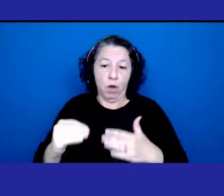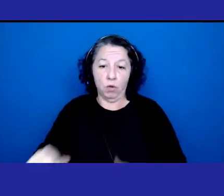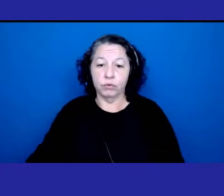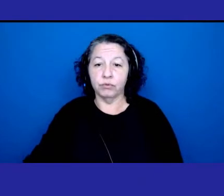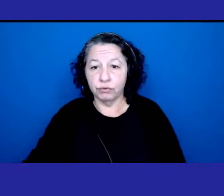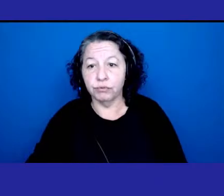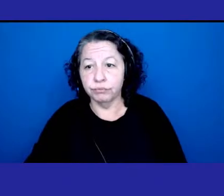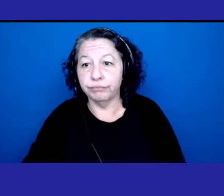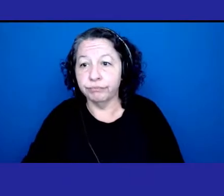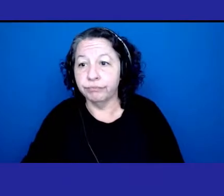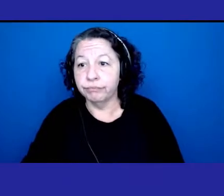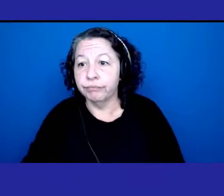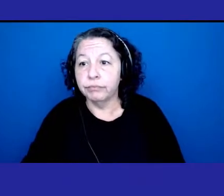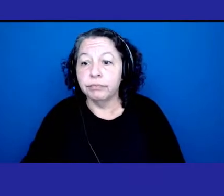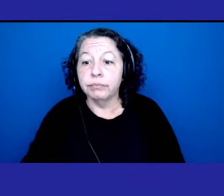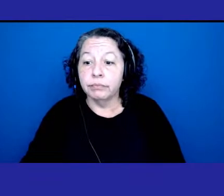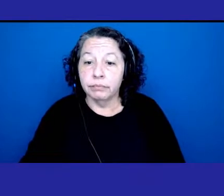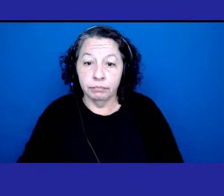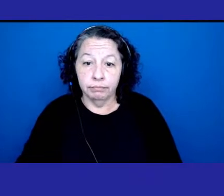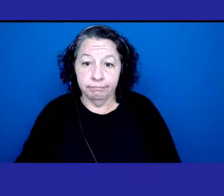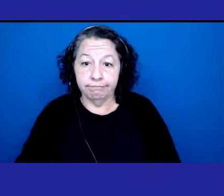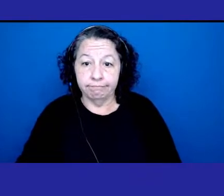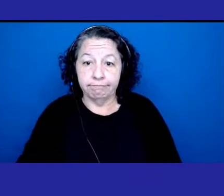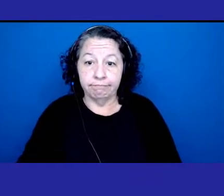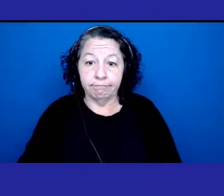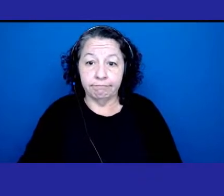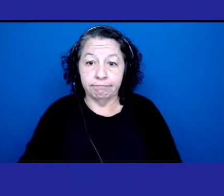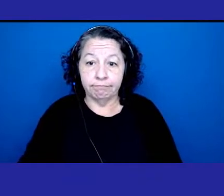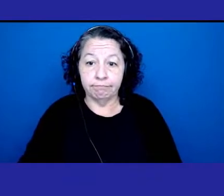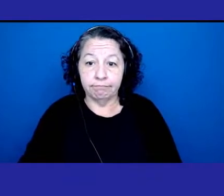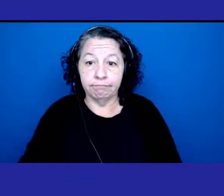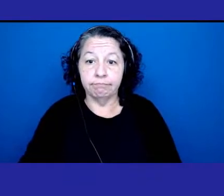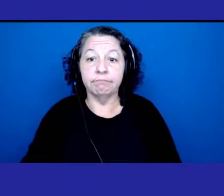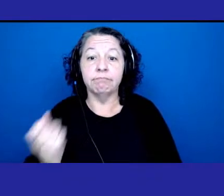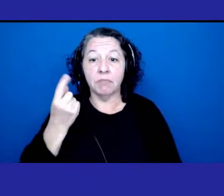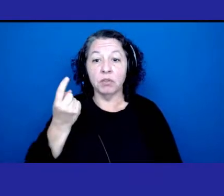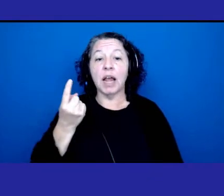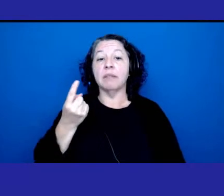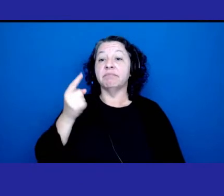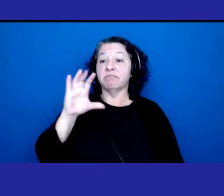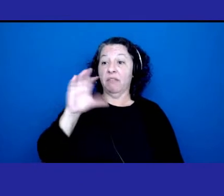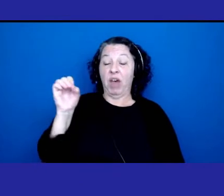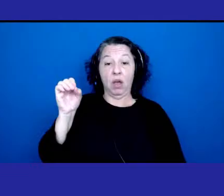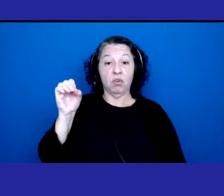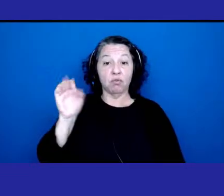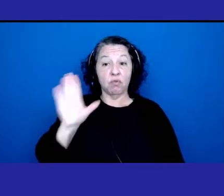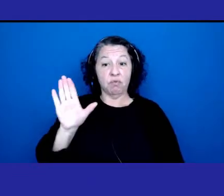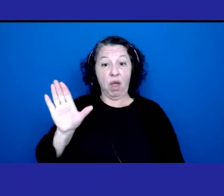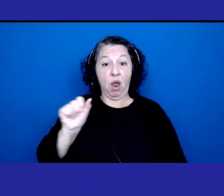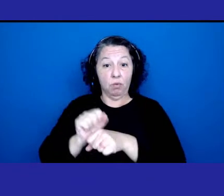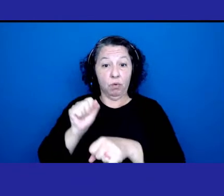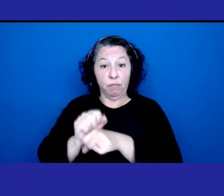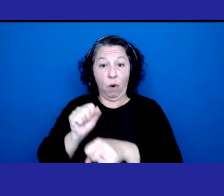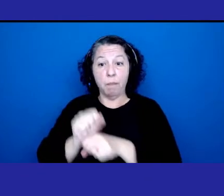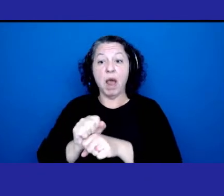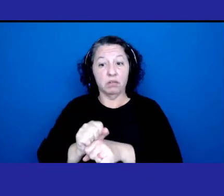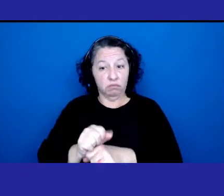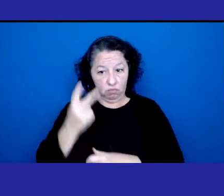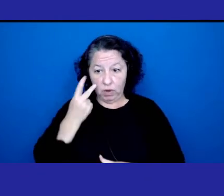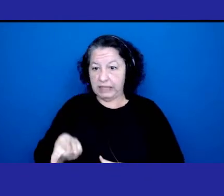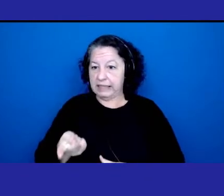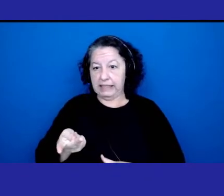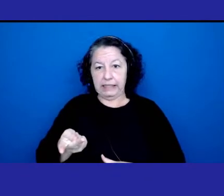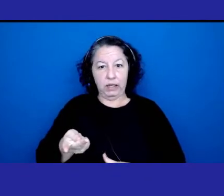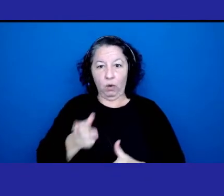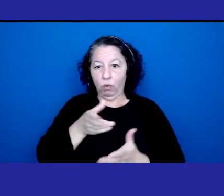$44,922,455. The vendor performance, as you can see at the bottom right, is rated as very good.